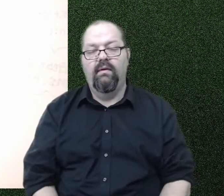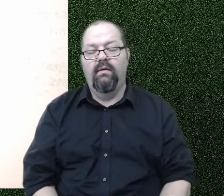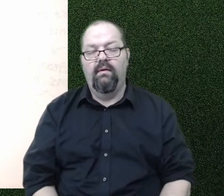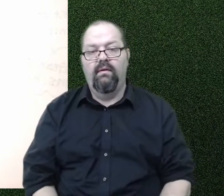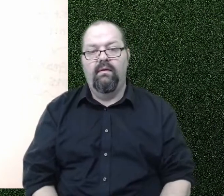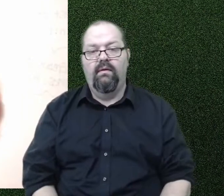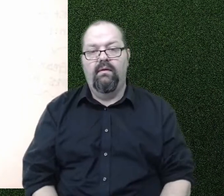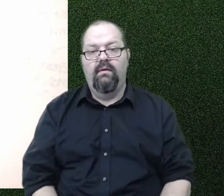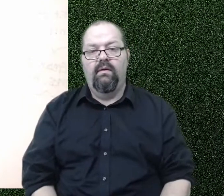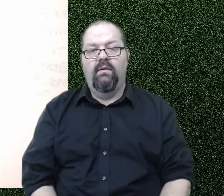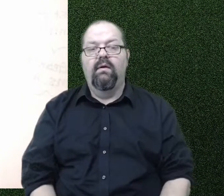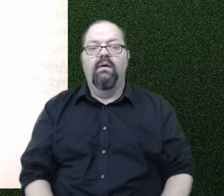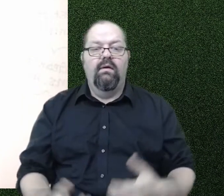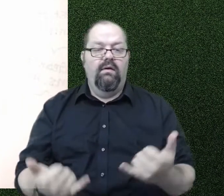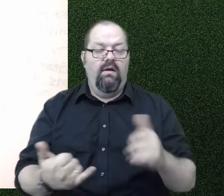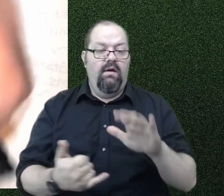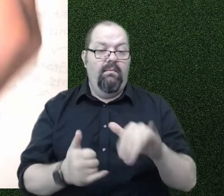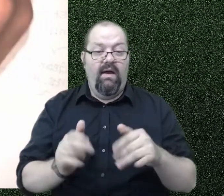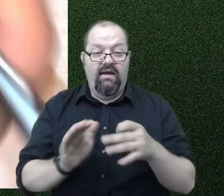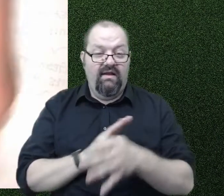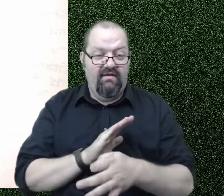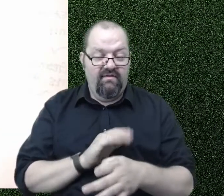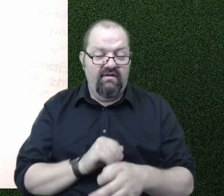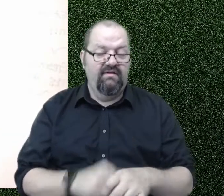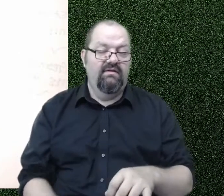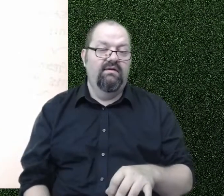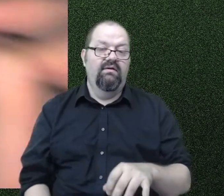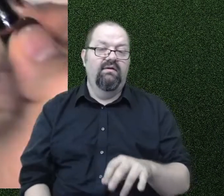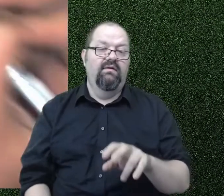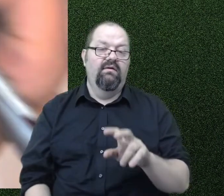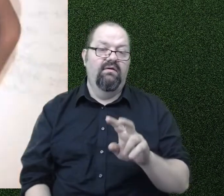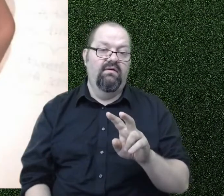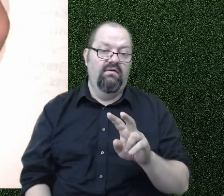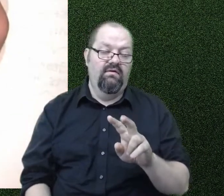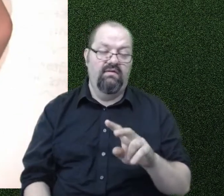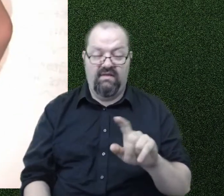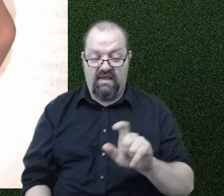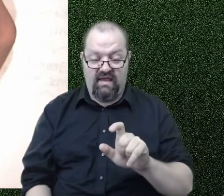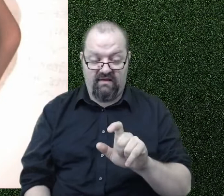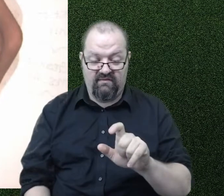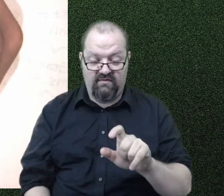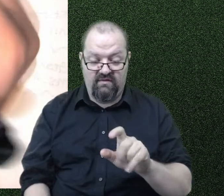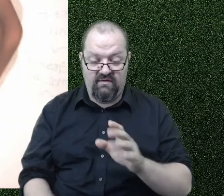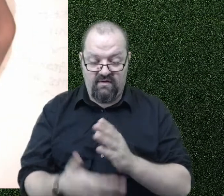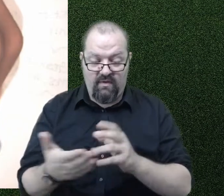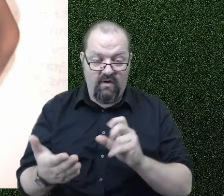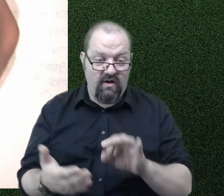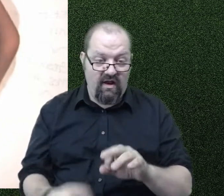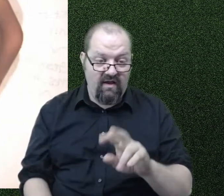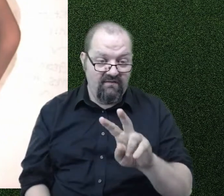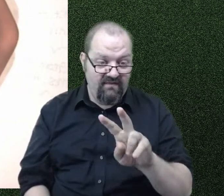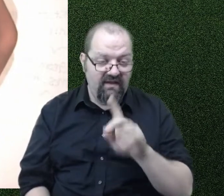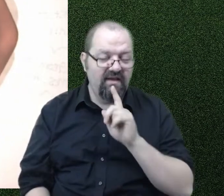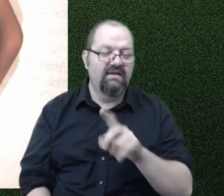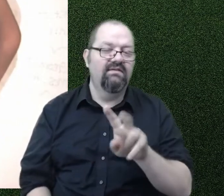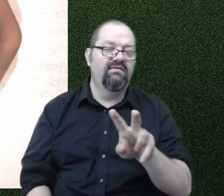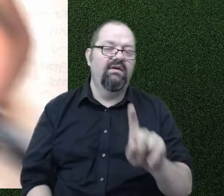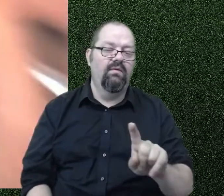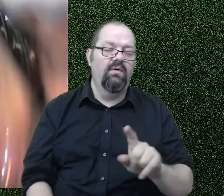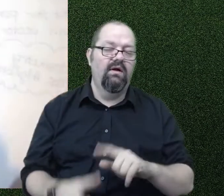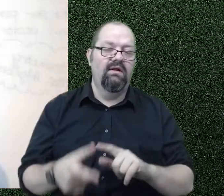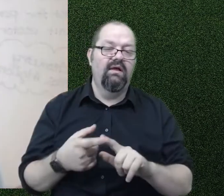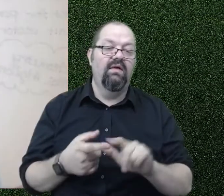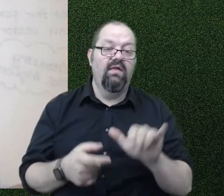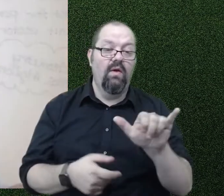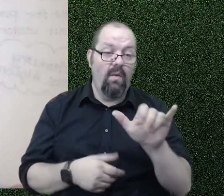By definition, the x component of v is v1. So I've got v1 there, and the y component of v is v2.